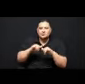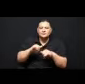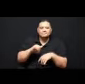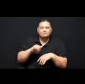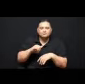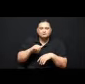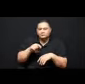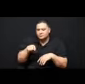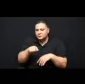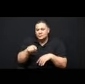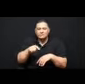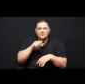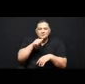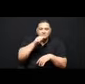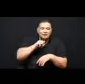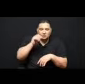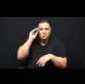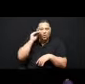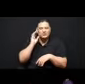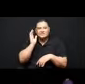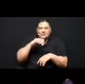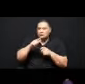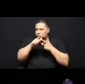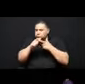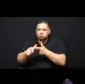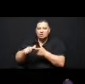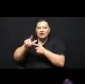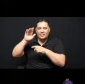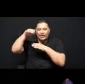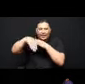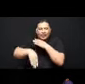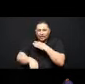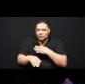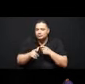hill to play out their summer dream.